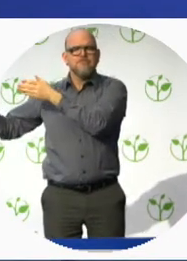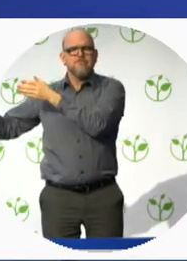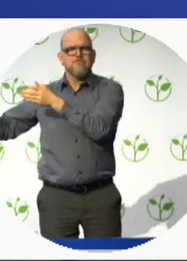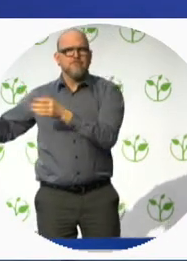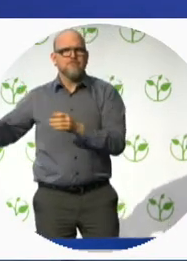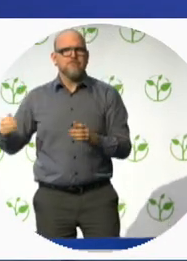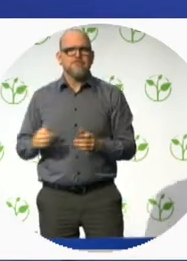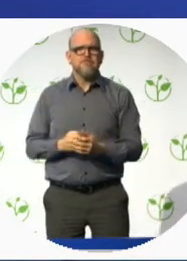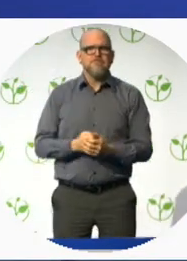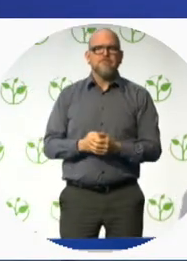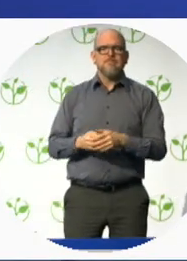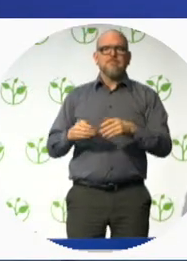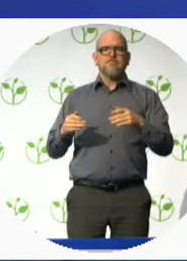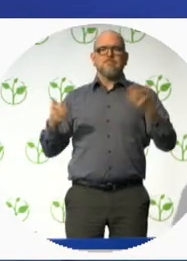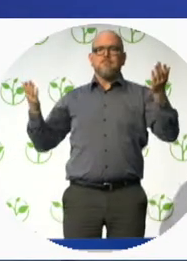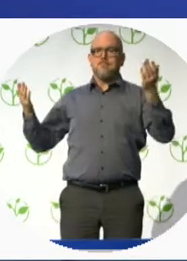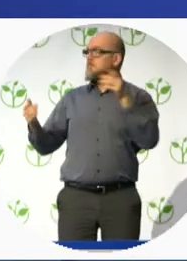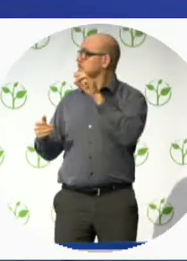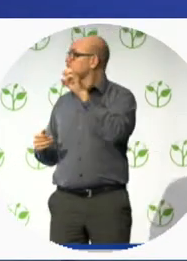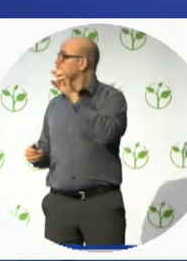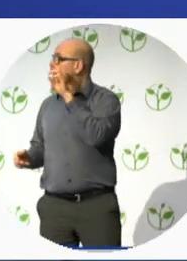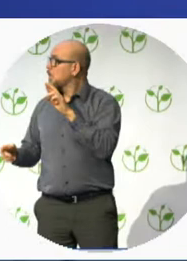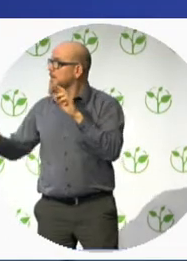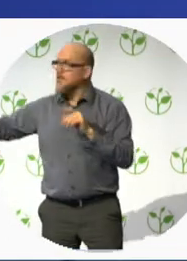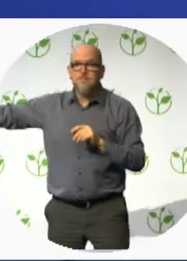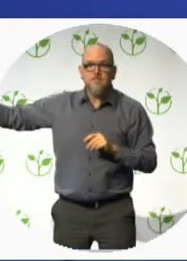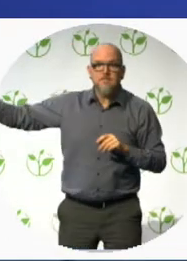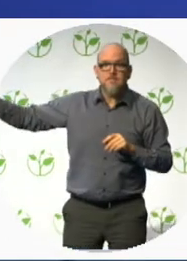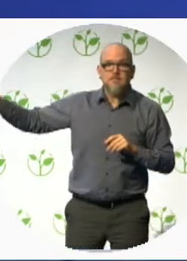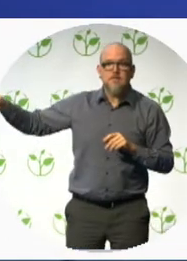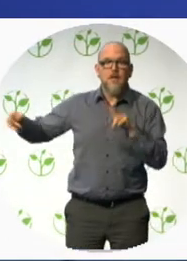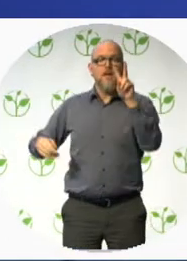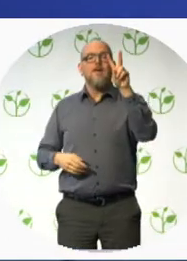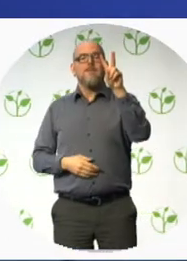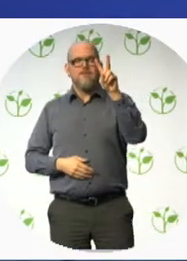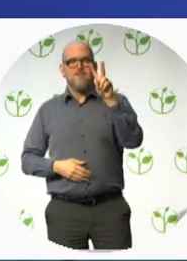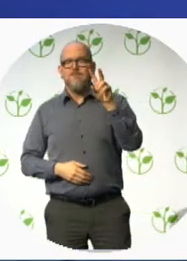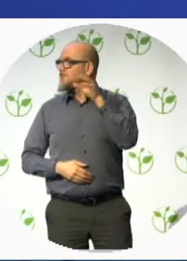about her wonderful work. I'm just going to do a very, very quick introduction. She said not to say very much.